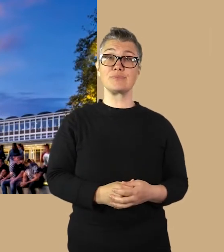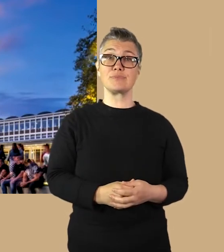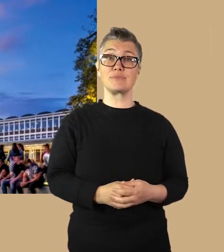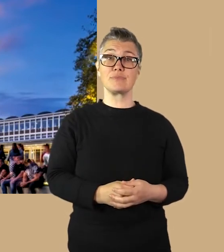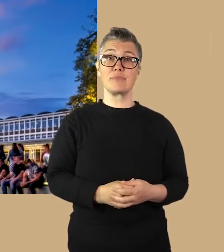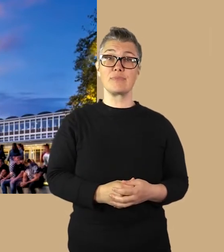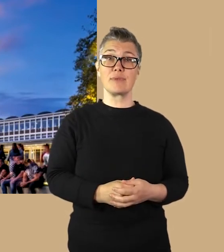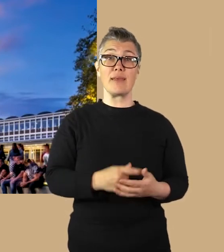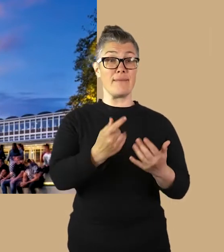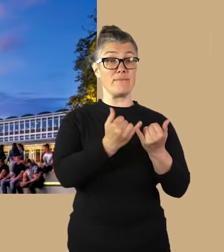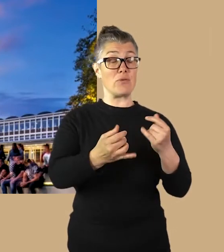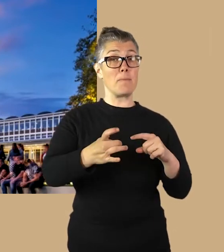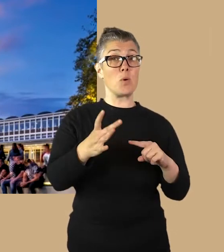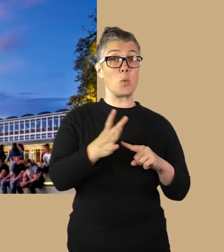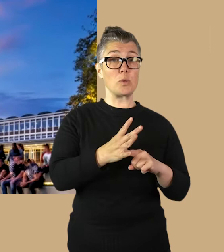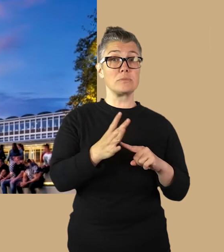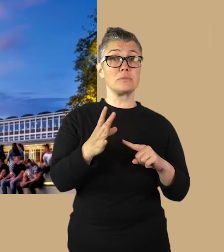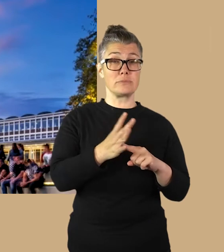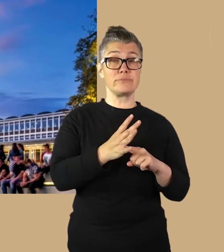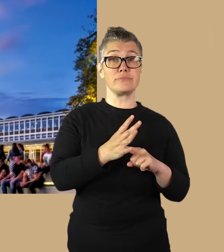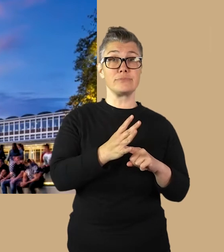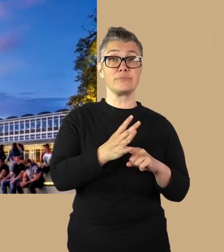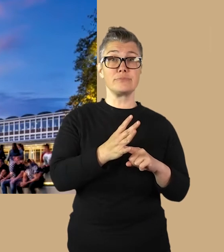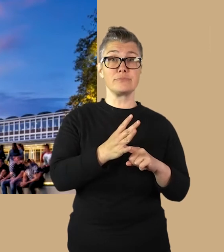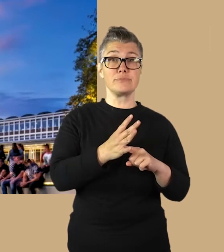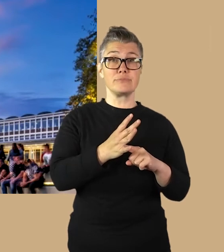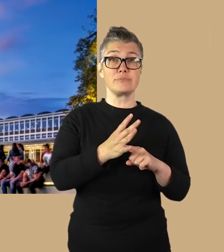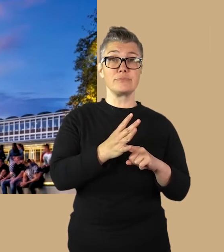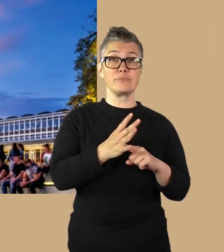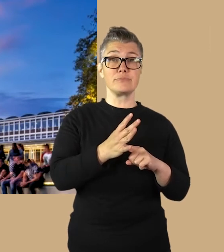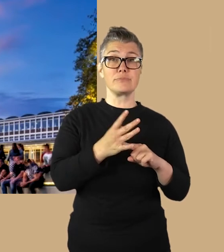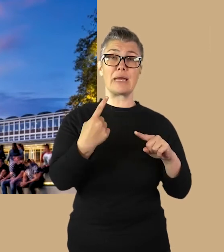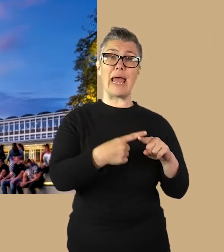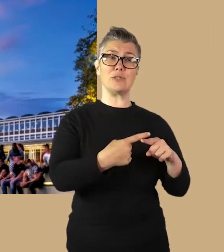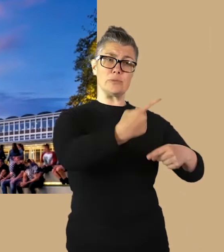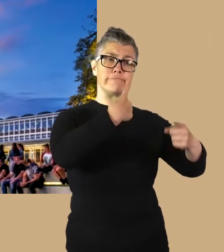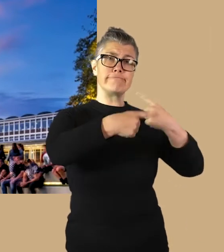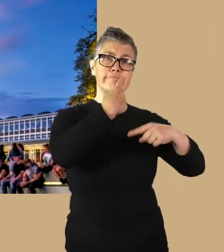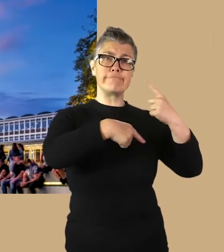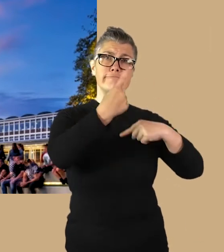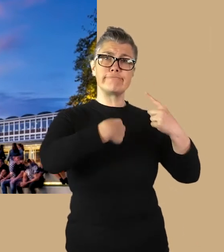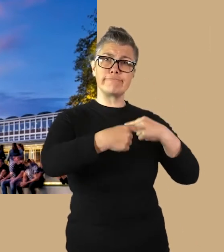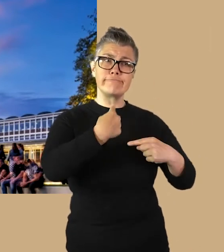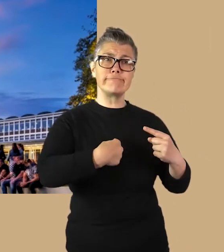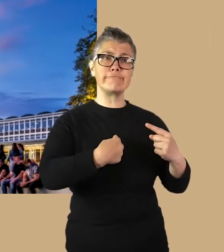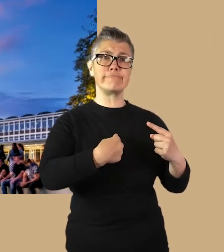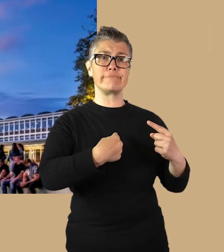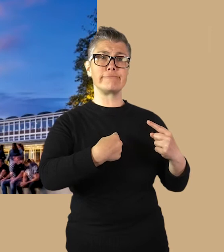it is actually really important, and also giving an actual layout